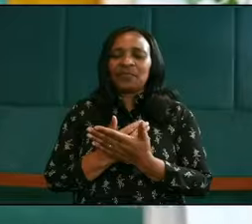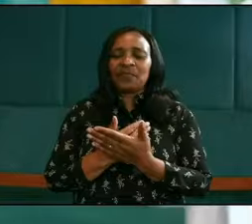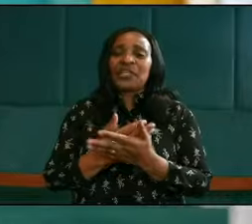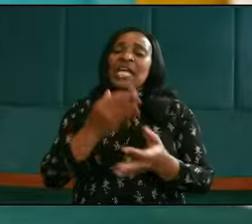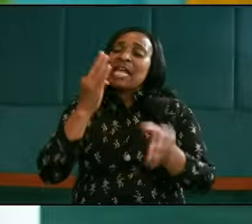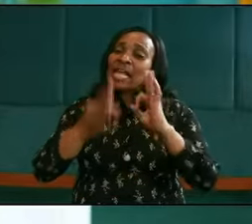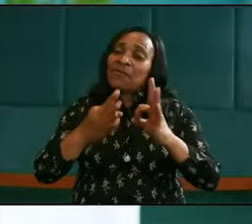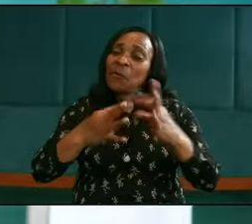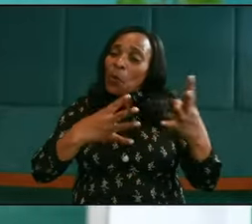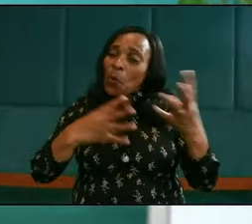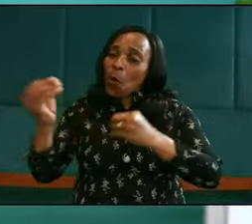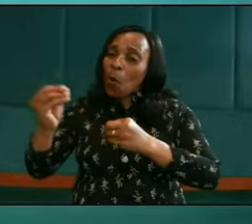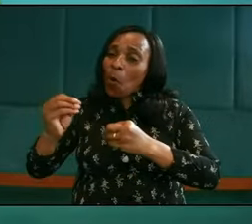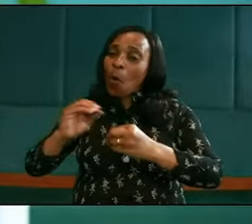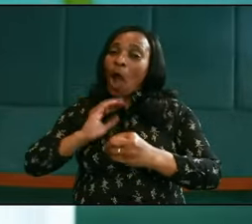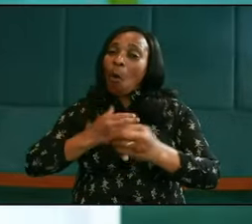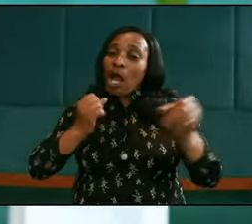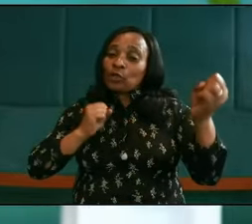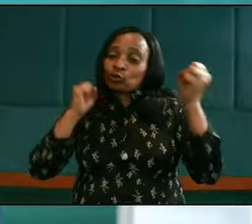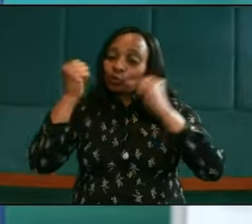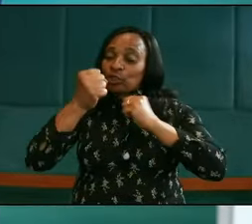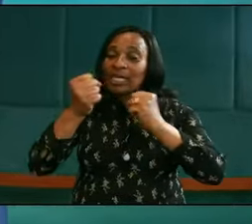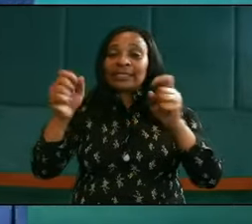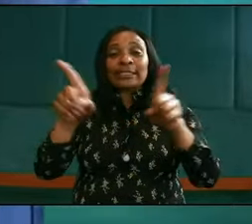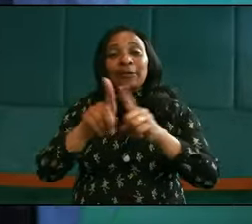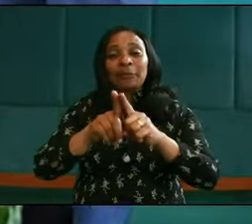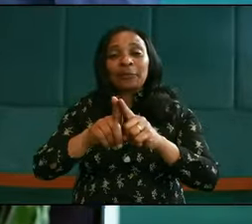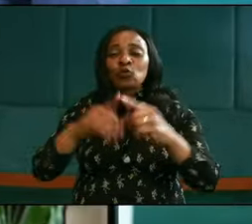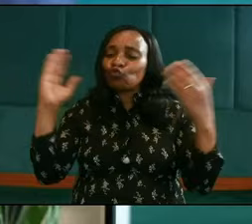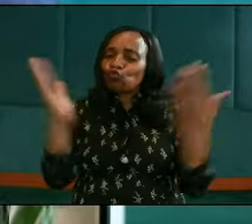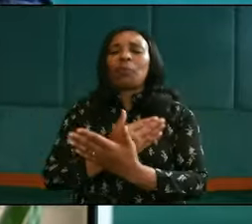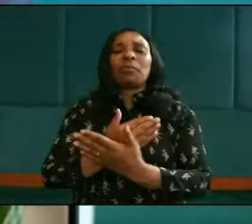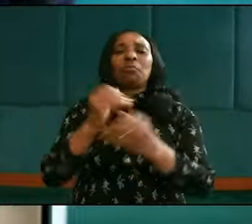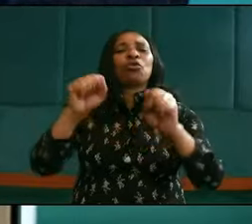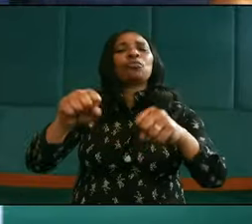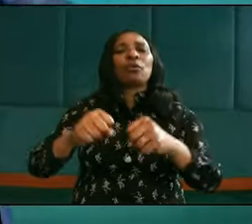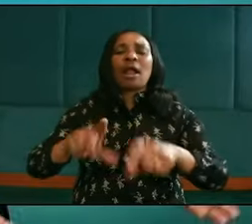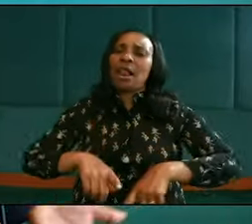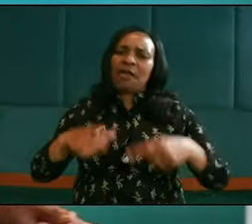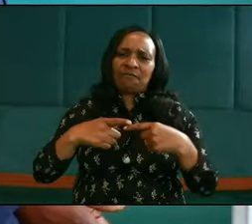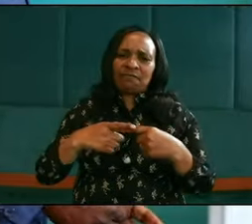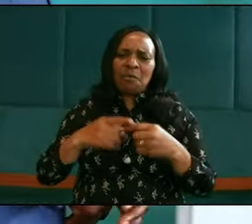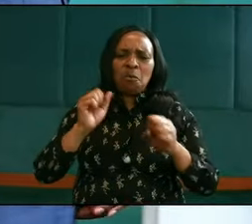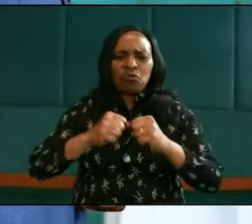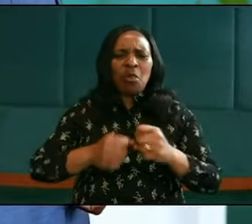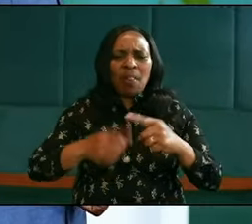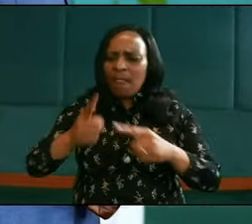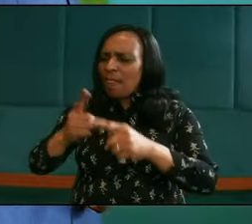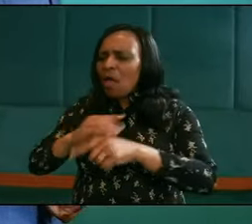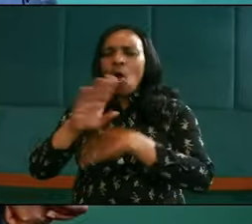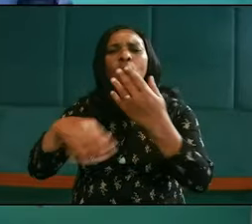If we were to go with our soldiers, they would have swallowed us alive. They would have killed all of us.